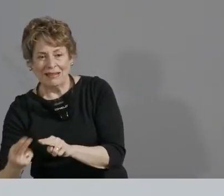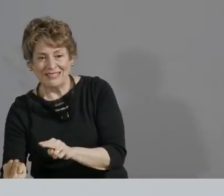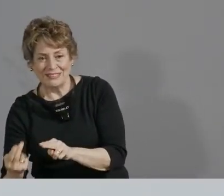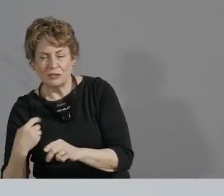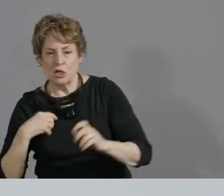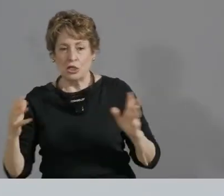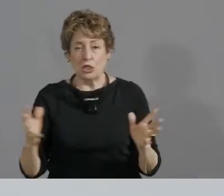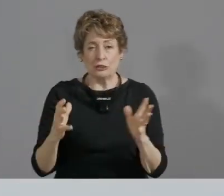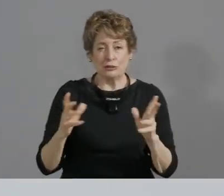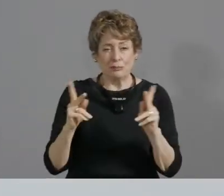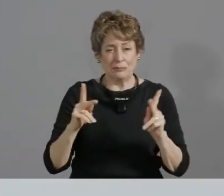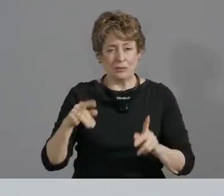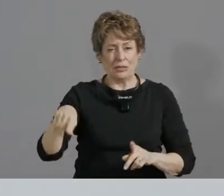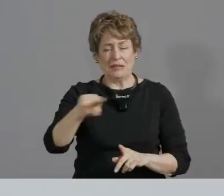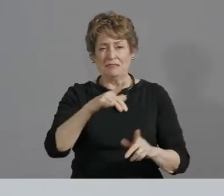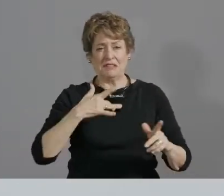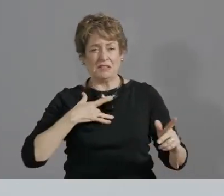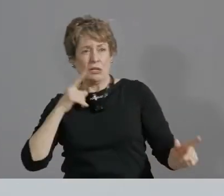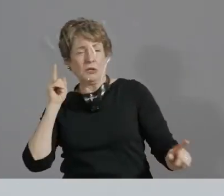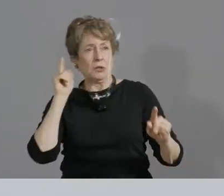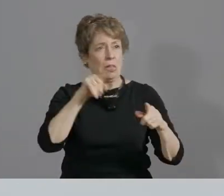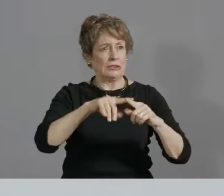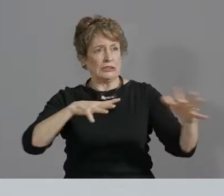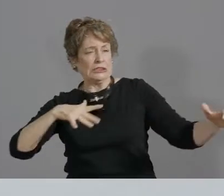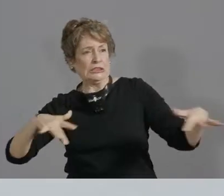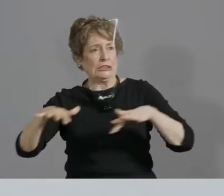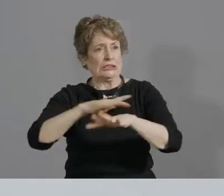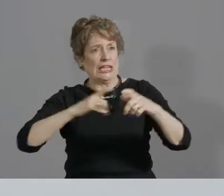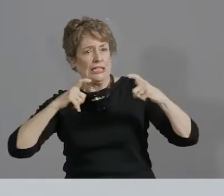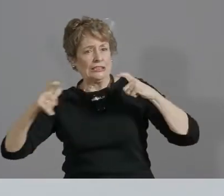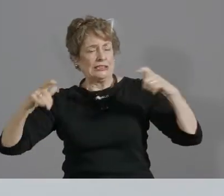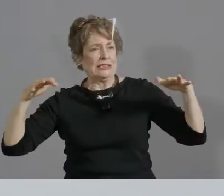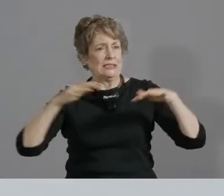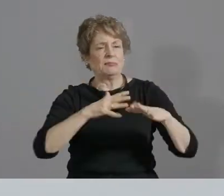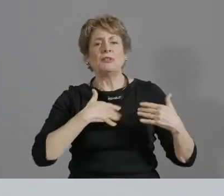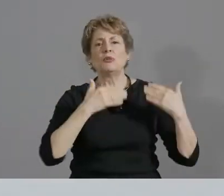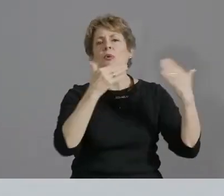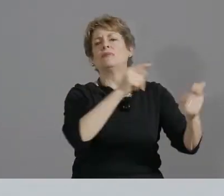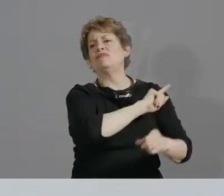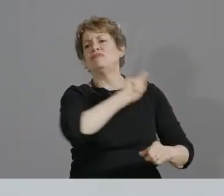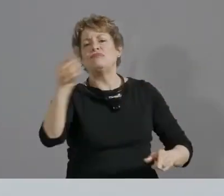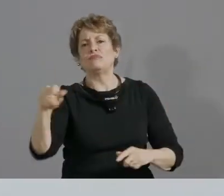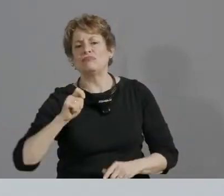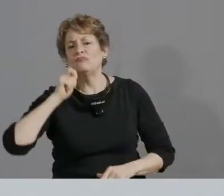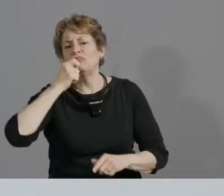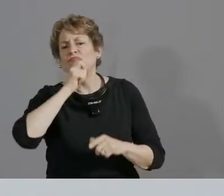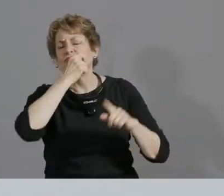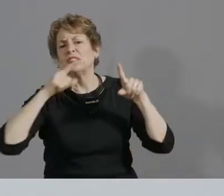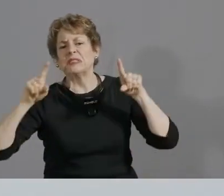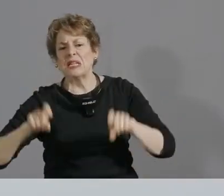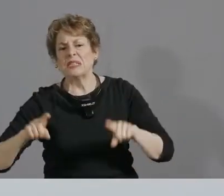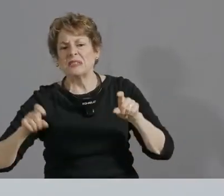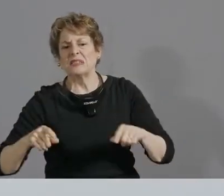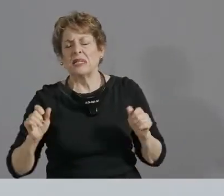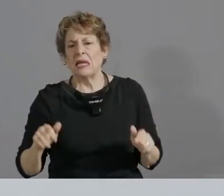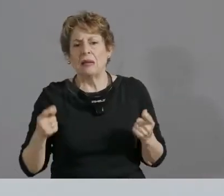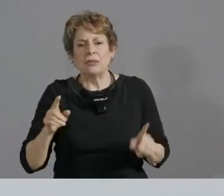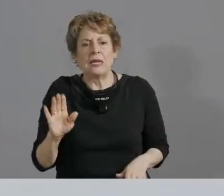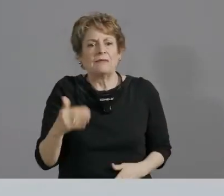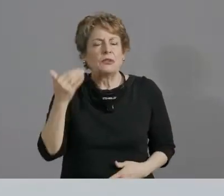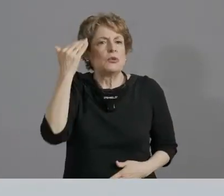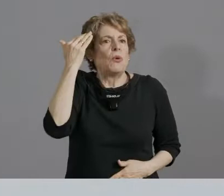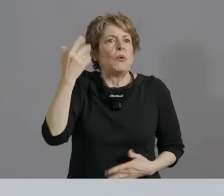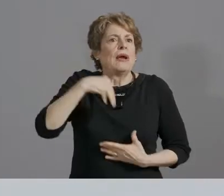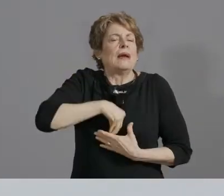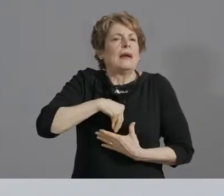that there is a high percentage of people who are asymptomatic who can transmit this. And what we're trying to do is to protect those